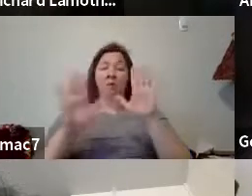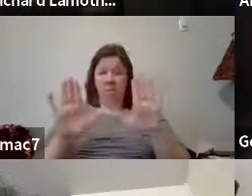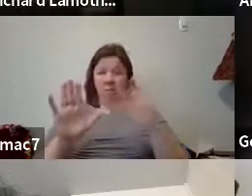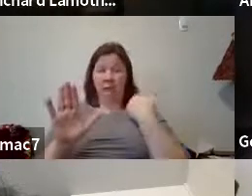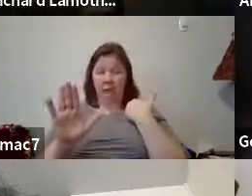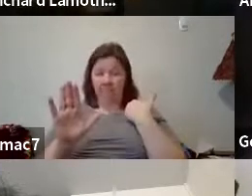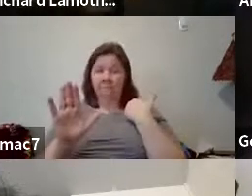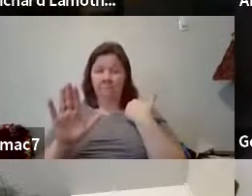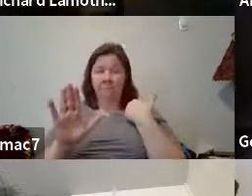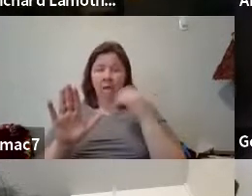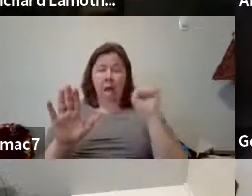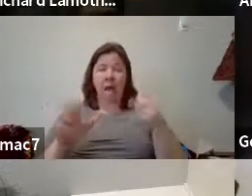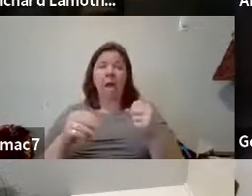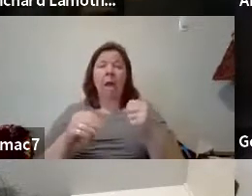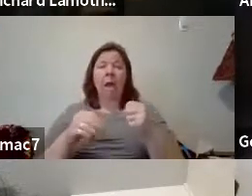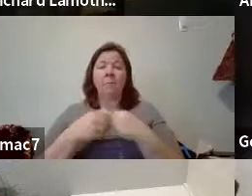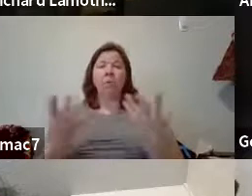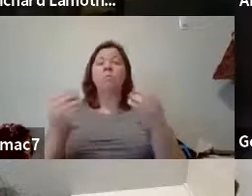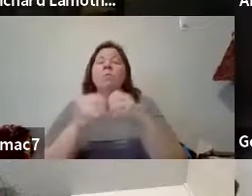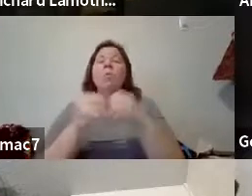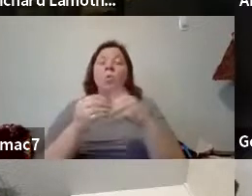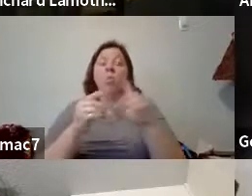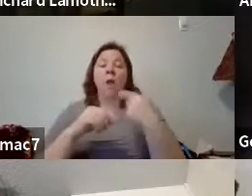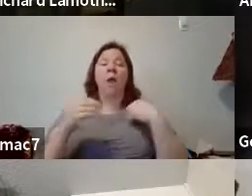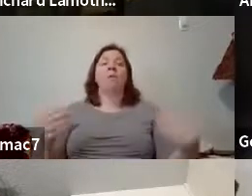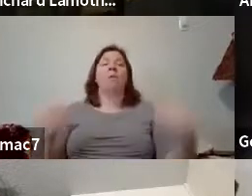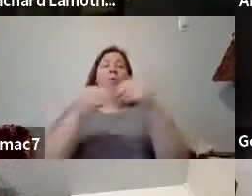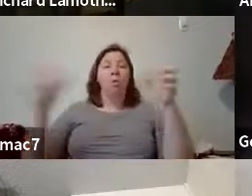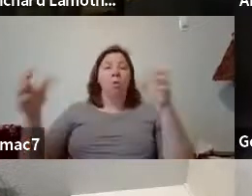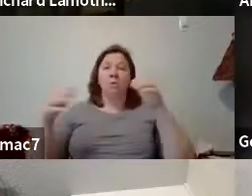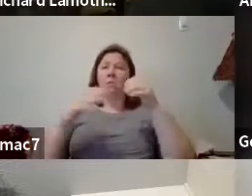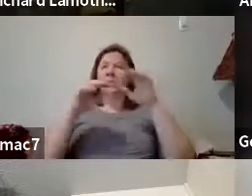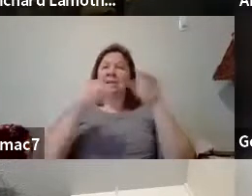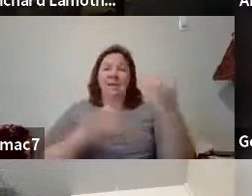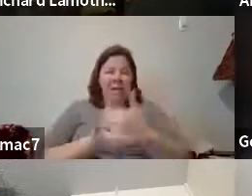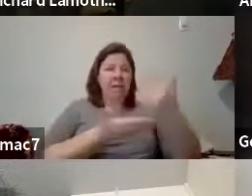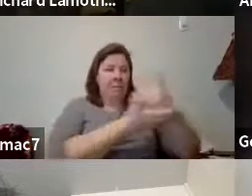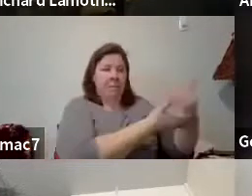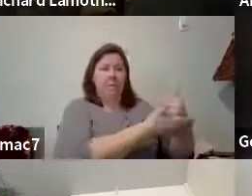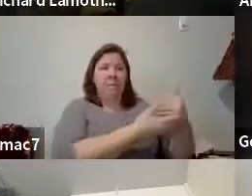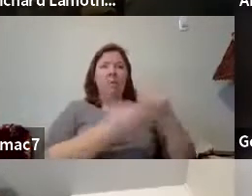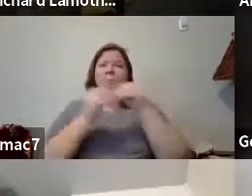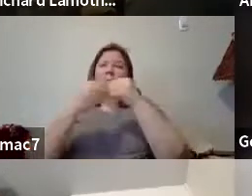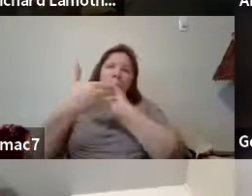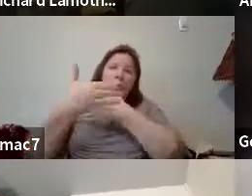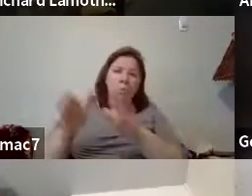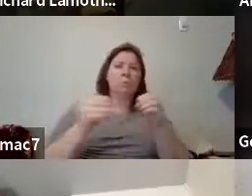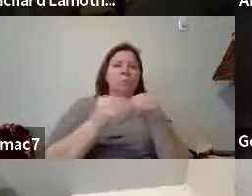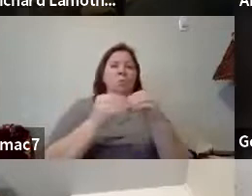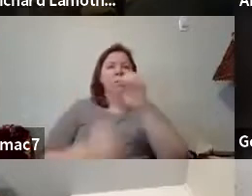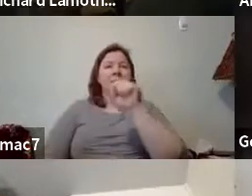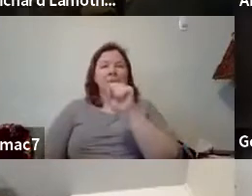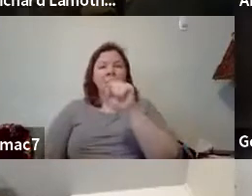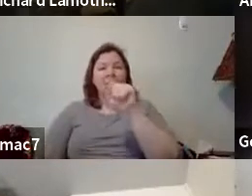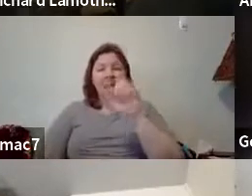And so I can produce better when I have multiple sources of income, meaning more rooms or more staff to help me do